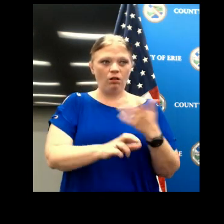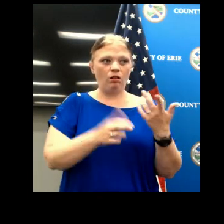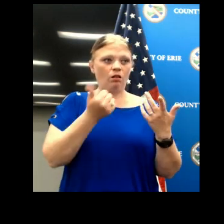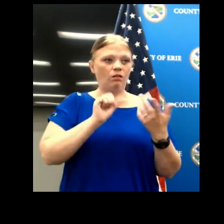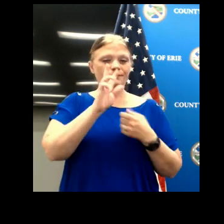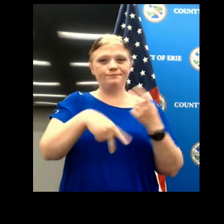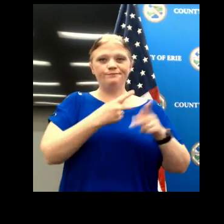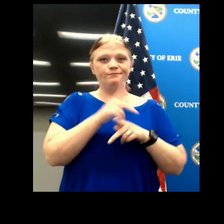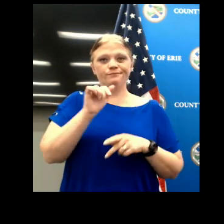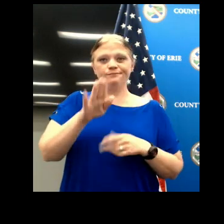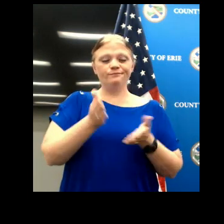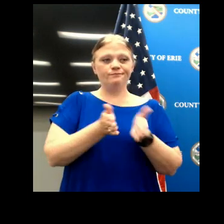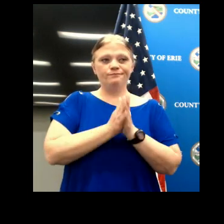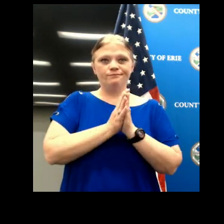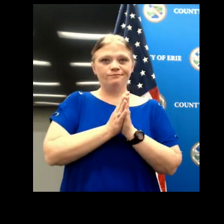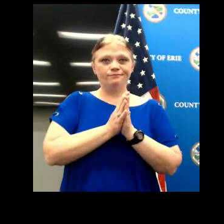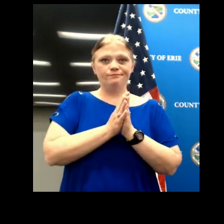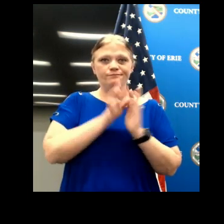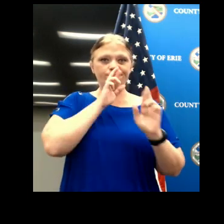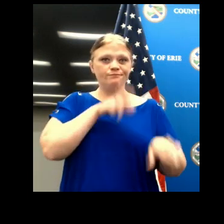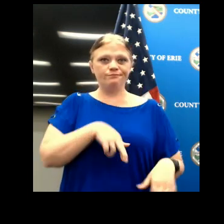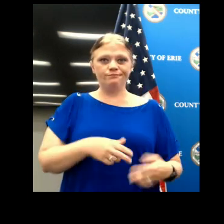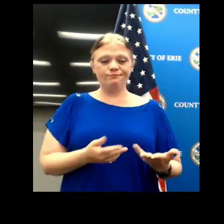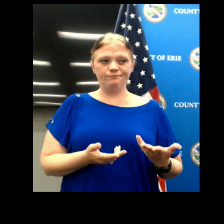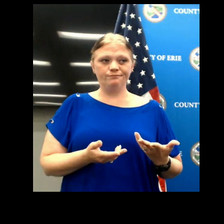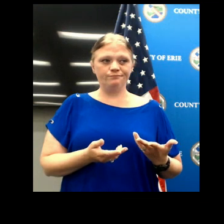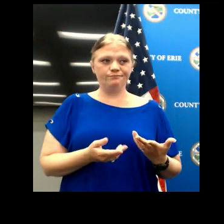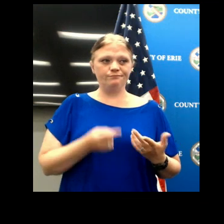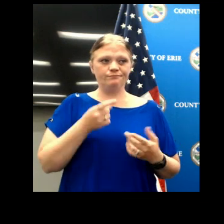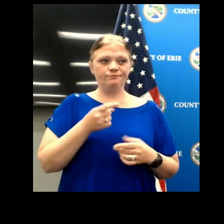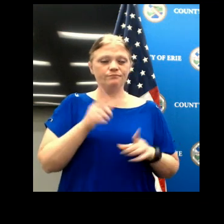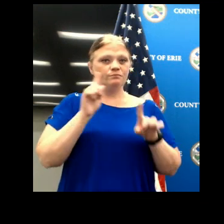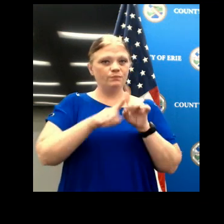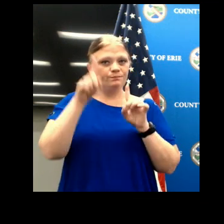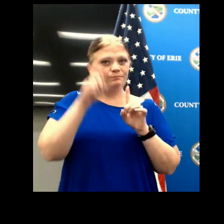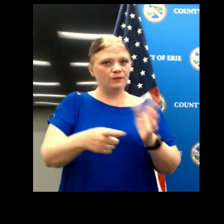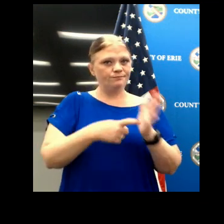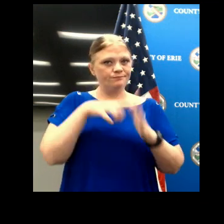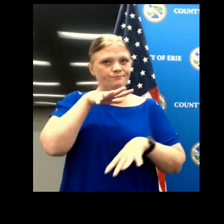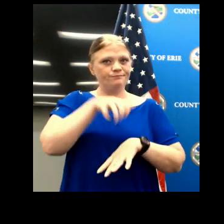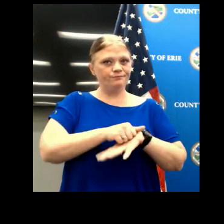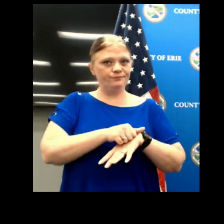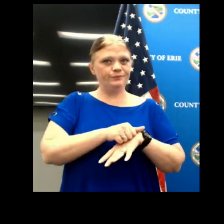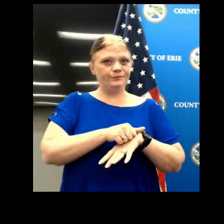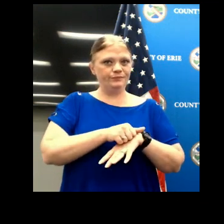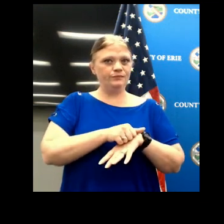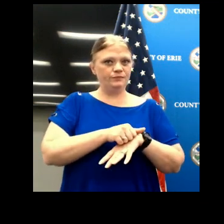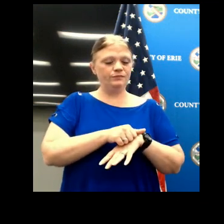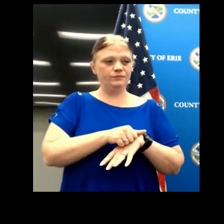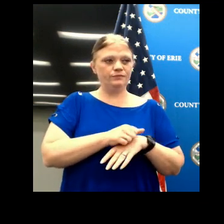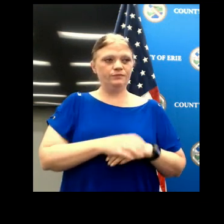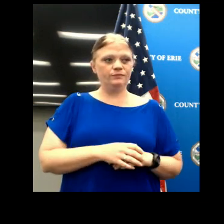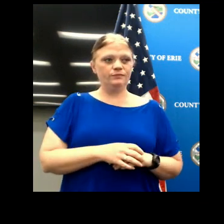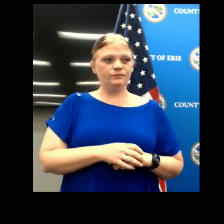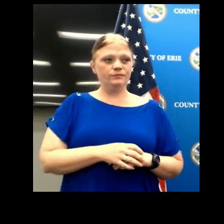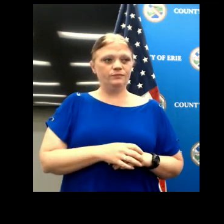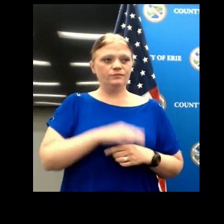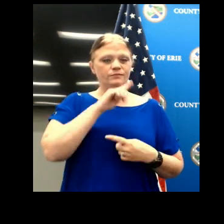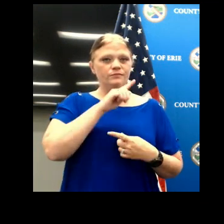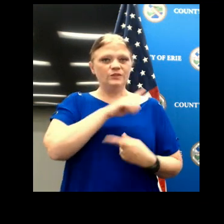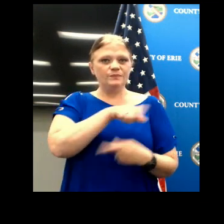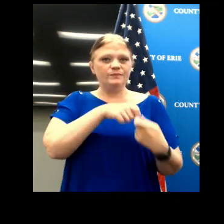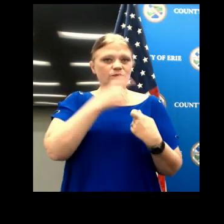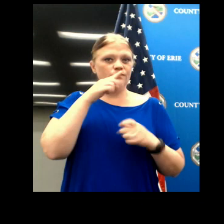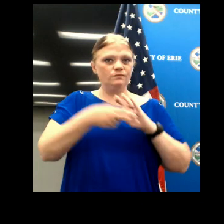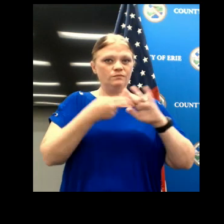of lab rec. Remember, these are by appointment only. Especially for the diagnostic